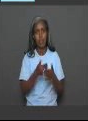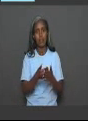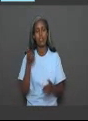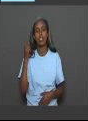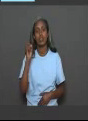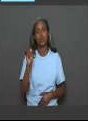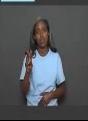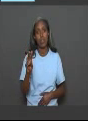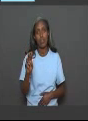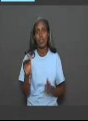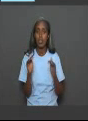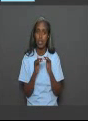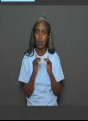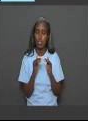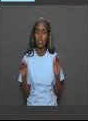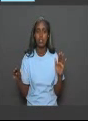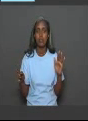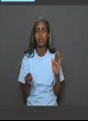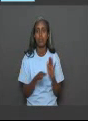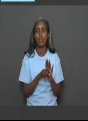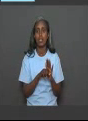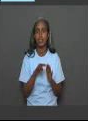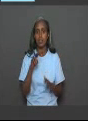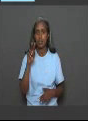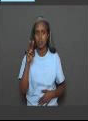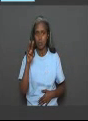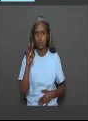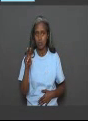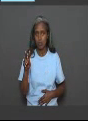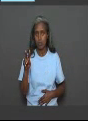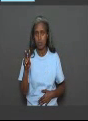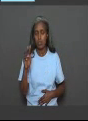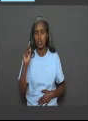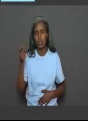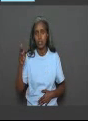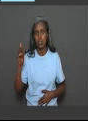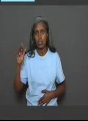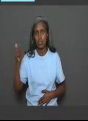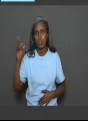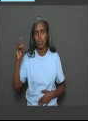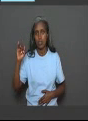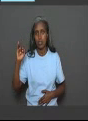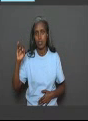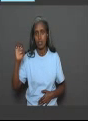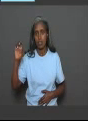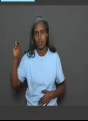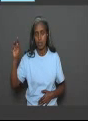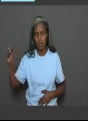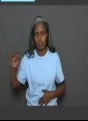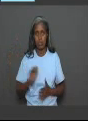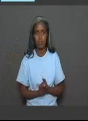10 minus 12 equals a gradient of -2.